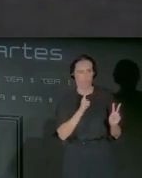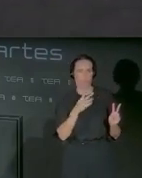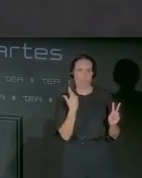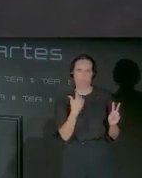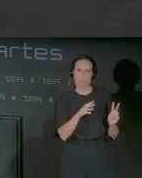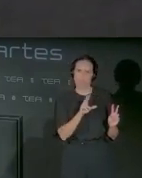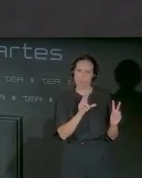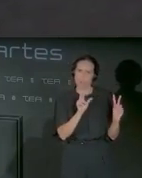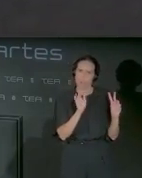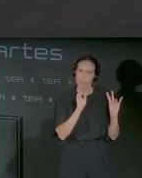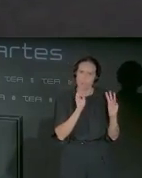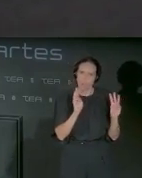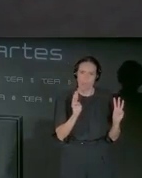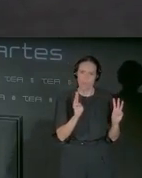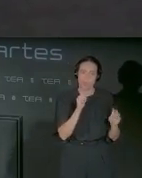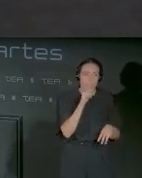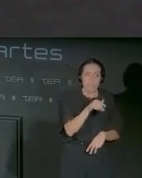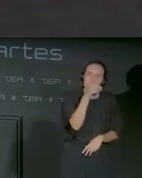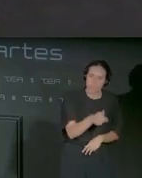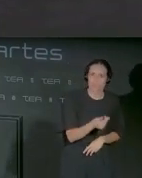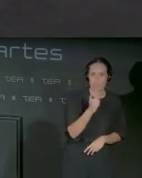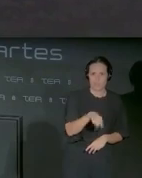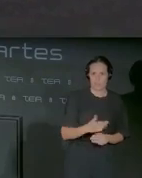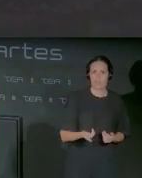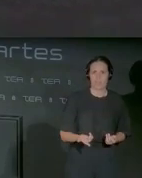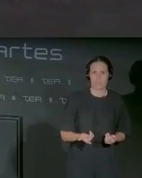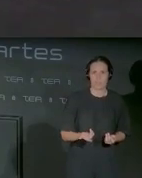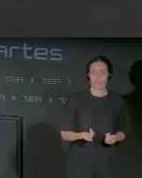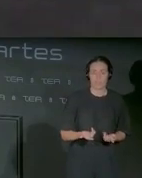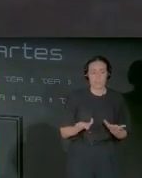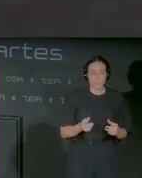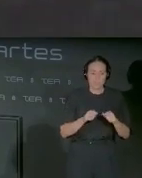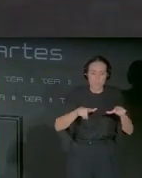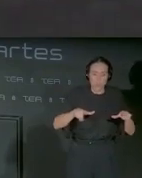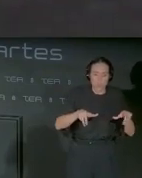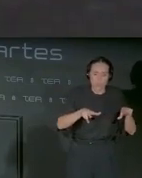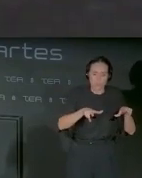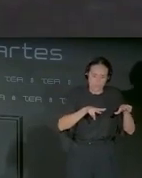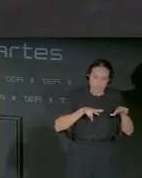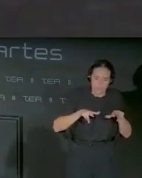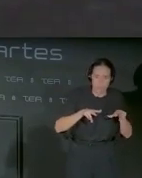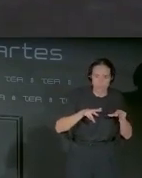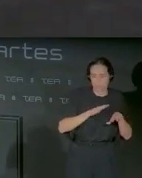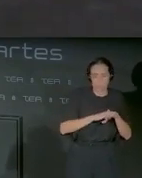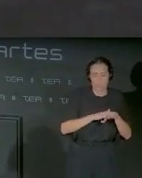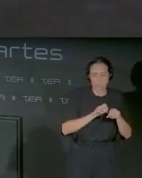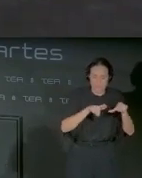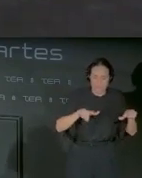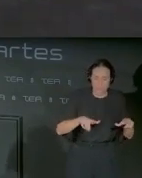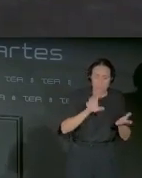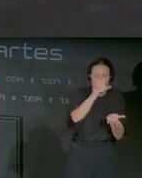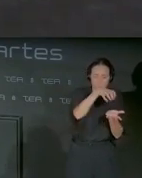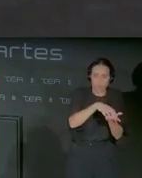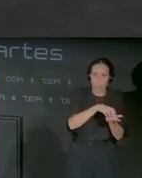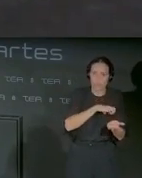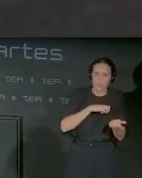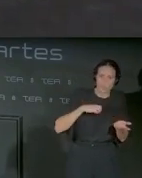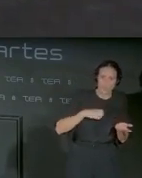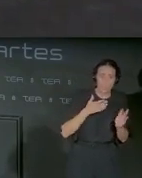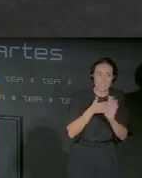have an independent studio making a video game that has cultural expression, that this cannot be commercial. This